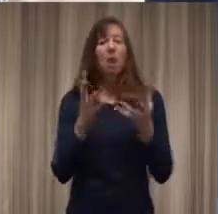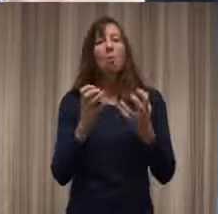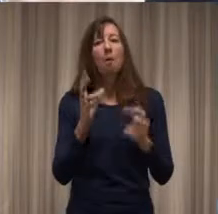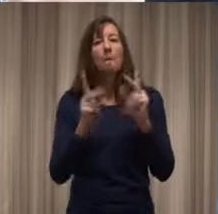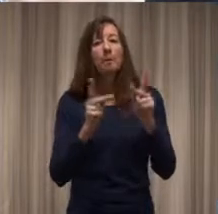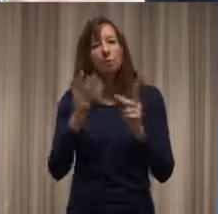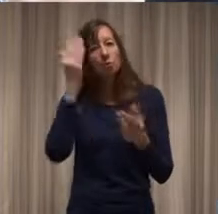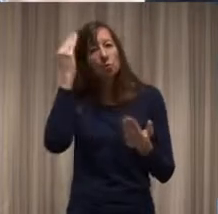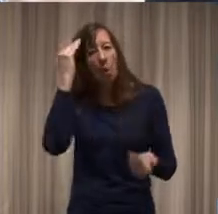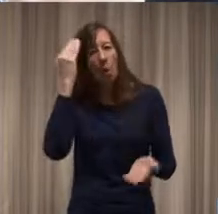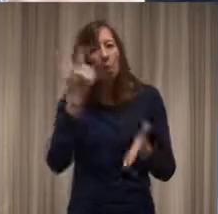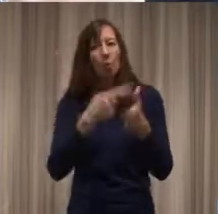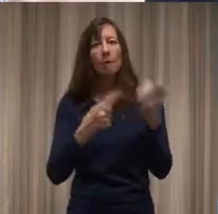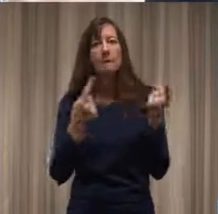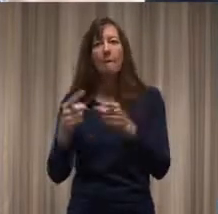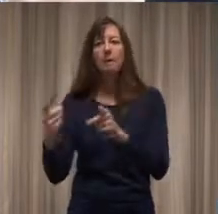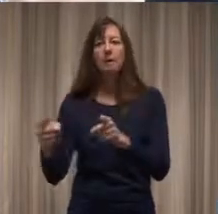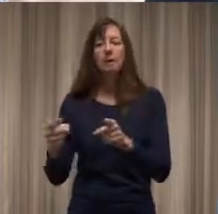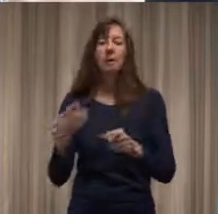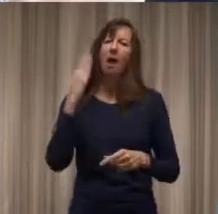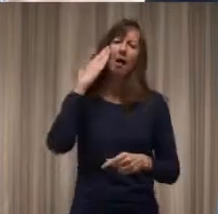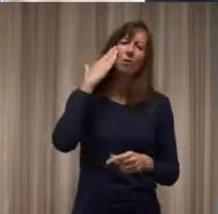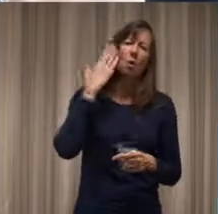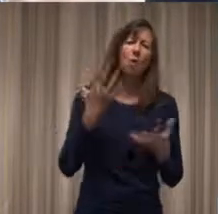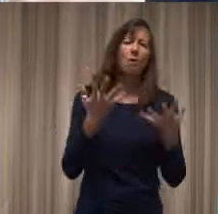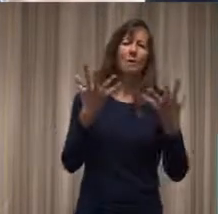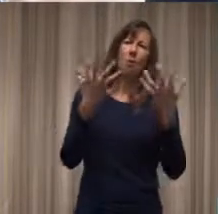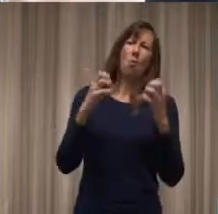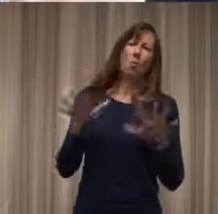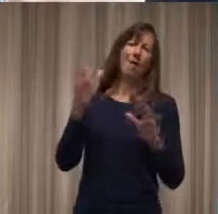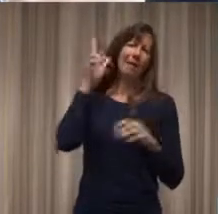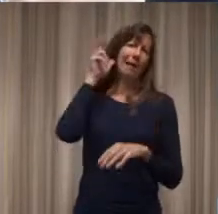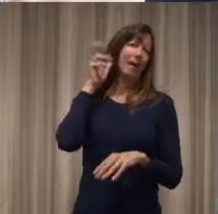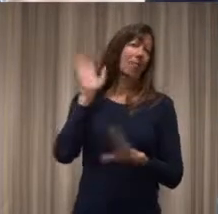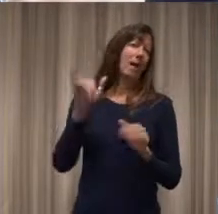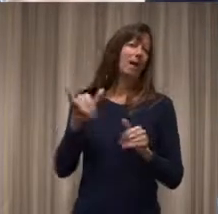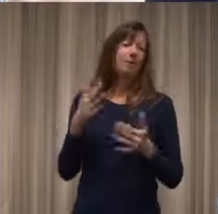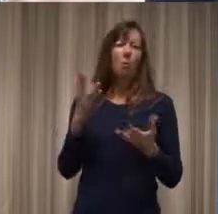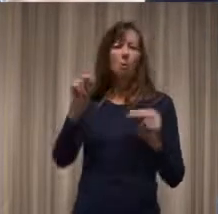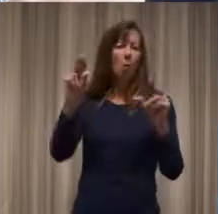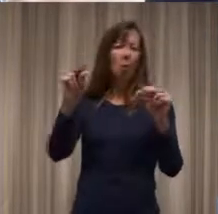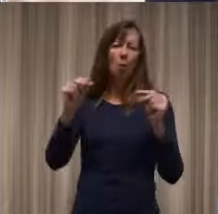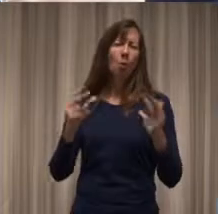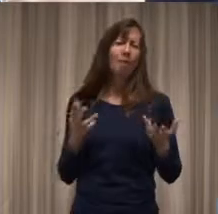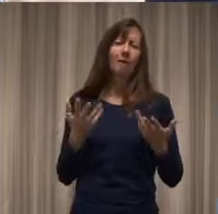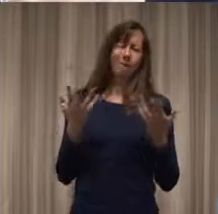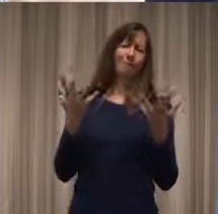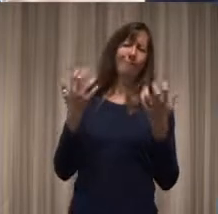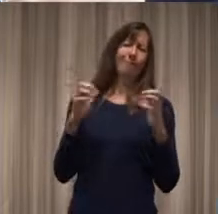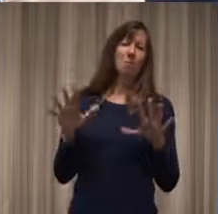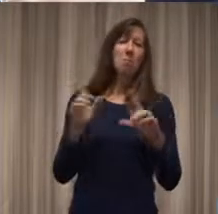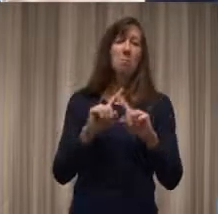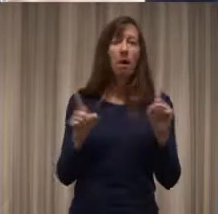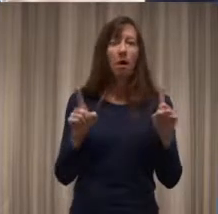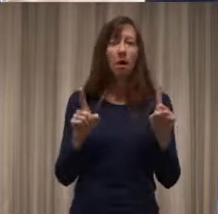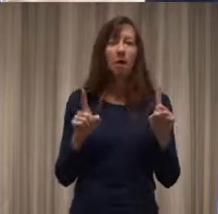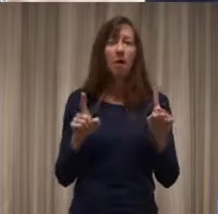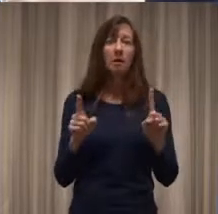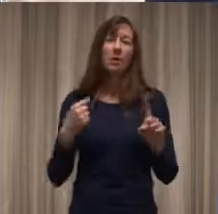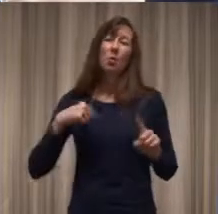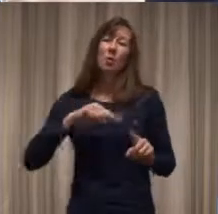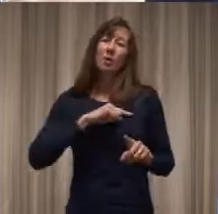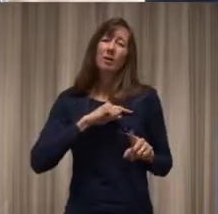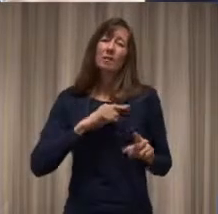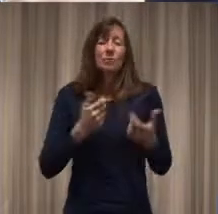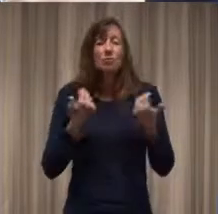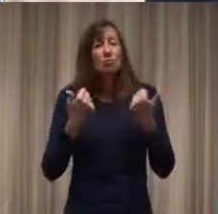hear, but I think with that information, we can all understand that everybody's doing their best with a limited supply, and that we're all